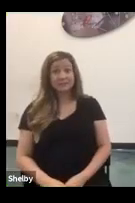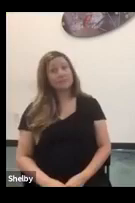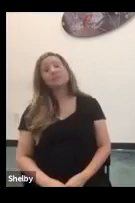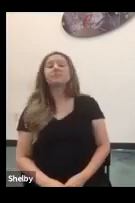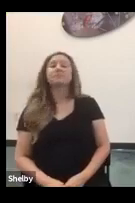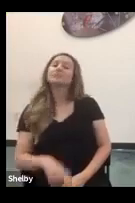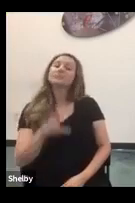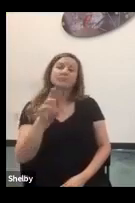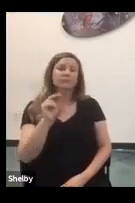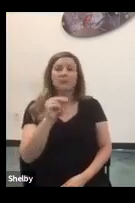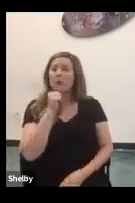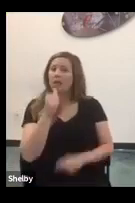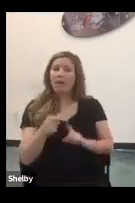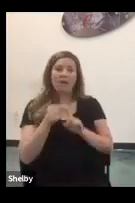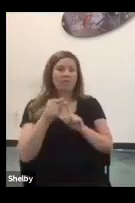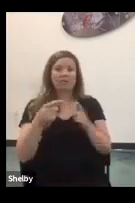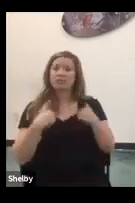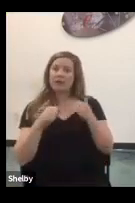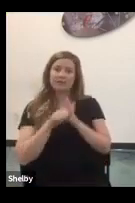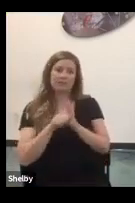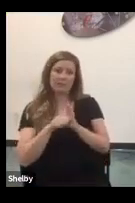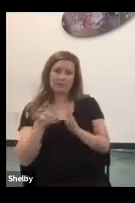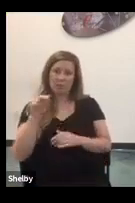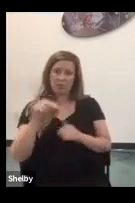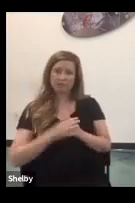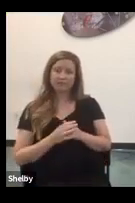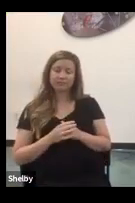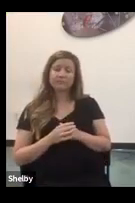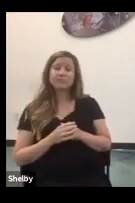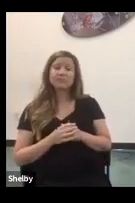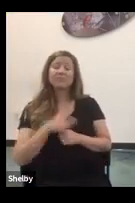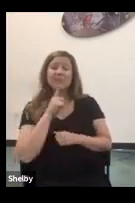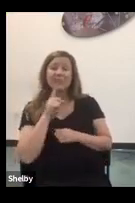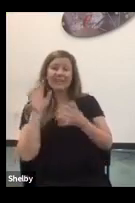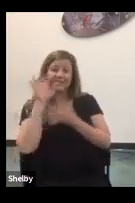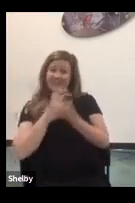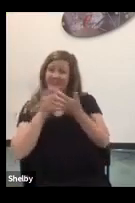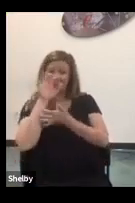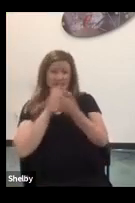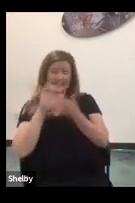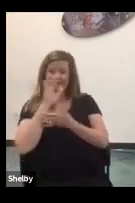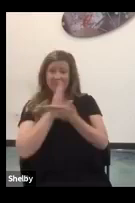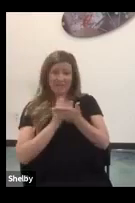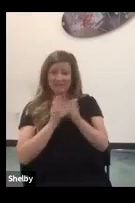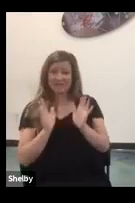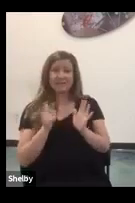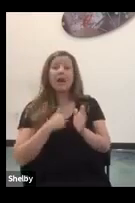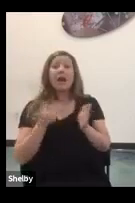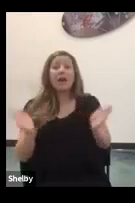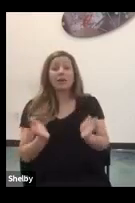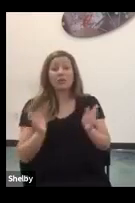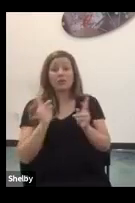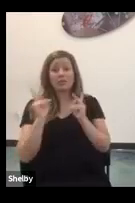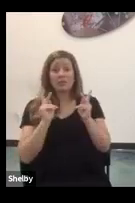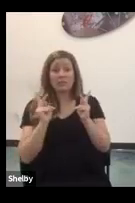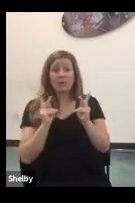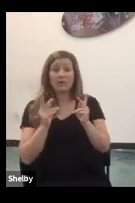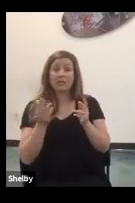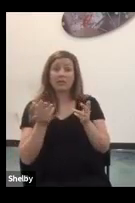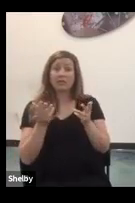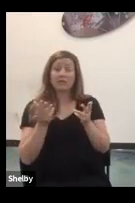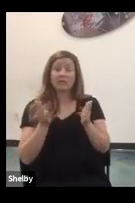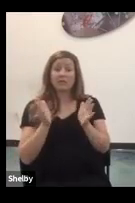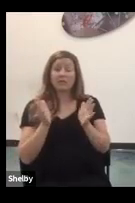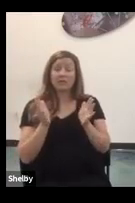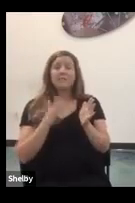Not unless you have symptoms. So this is a really confusing piece, is that, I would encourage people to, and maybe this is just the way my mind